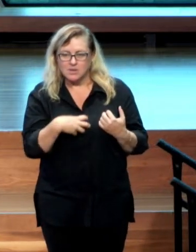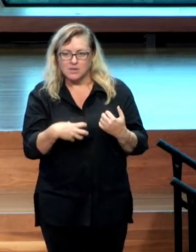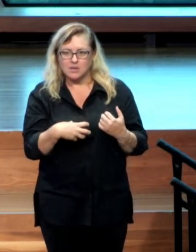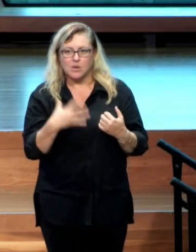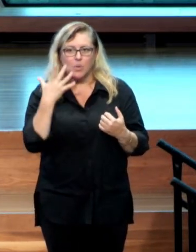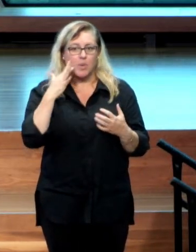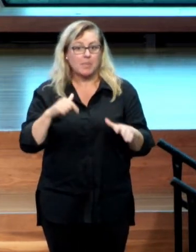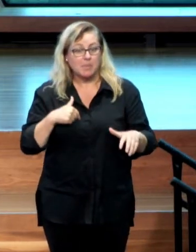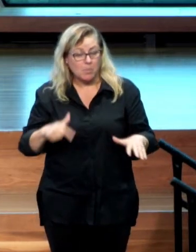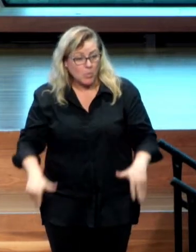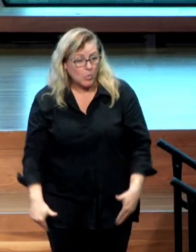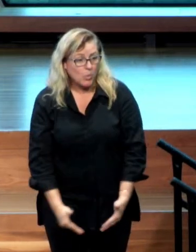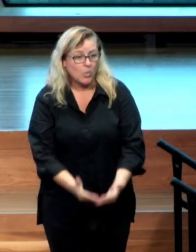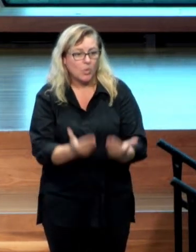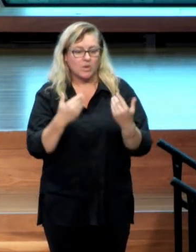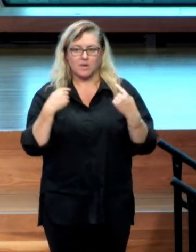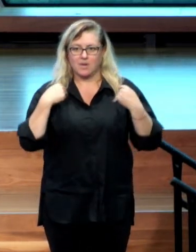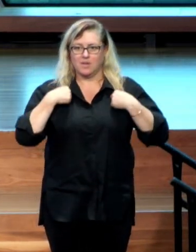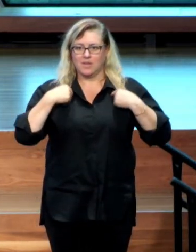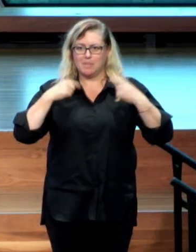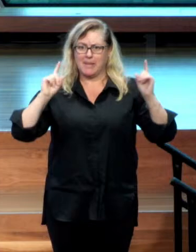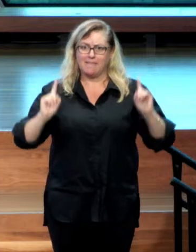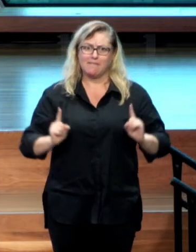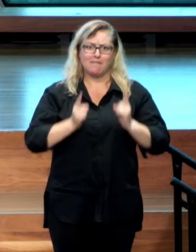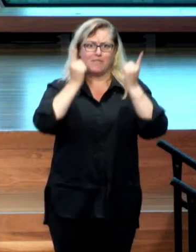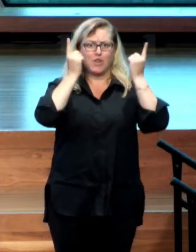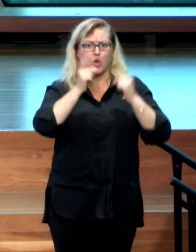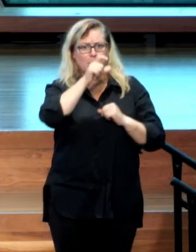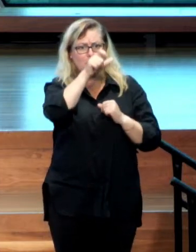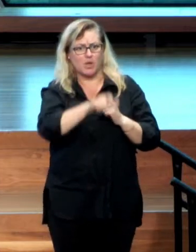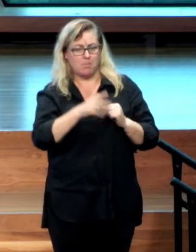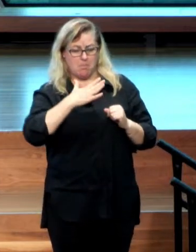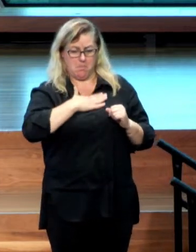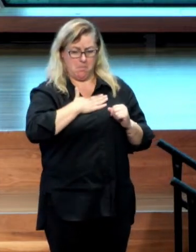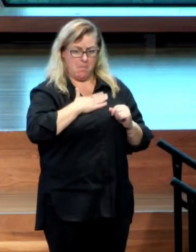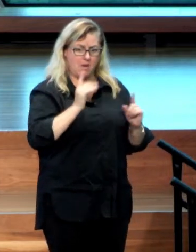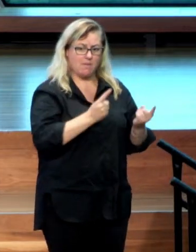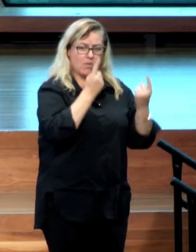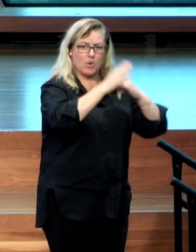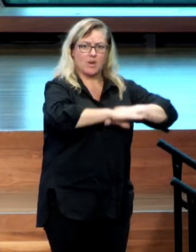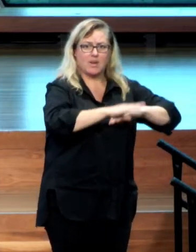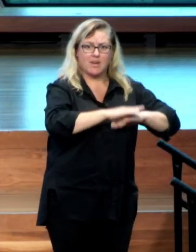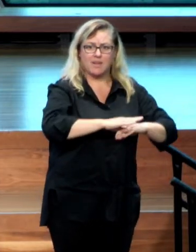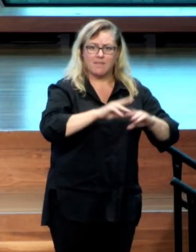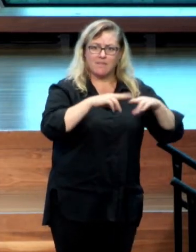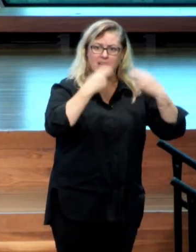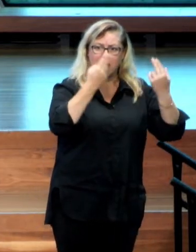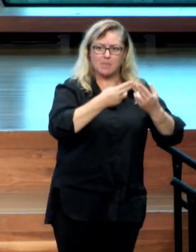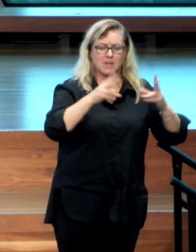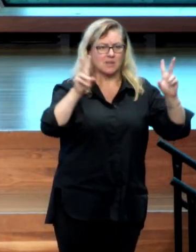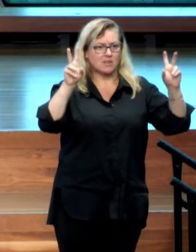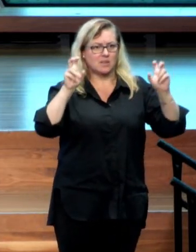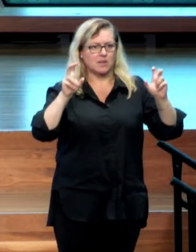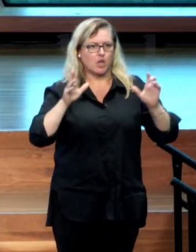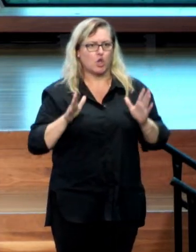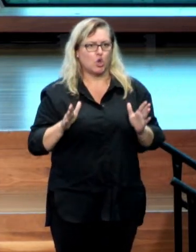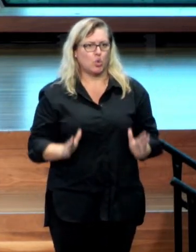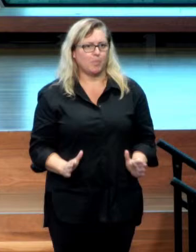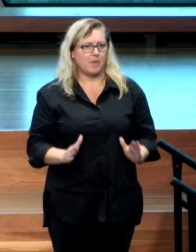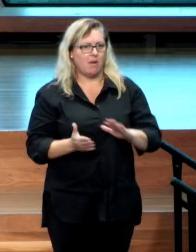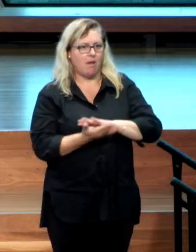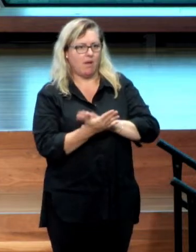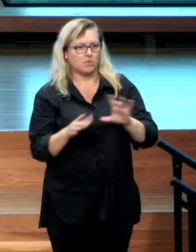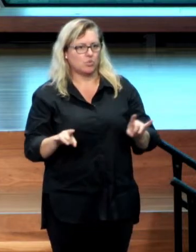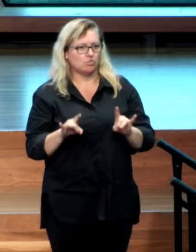When I was born, I was the first person in my Indigenous family to be counted as human under Australian